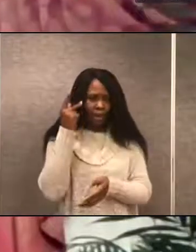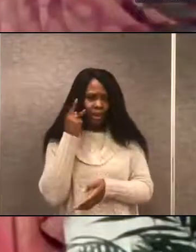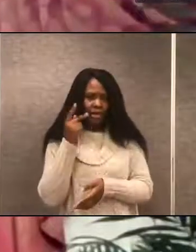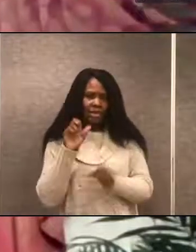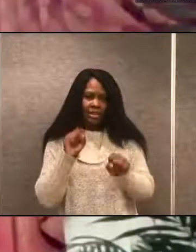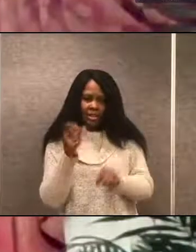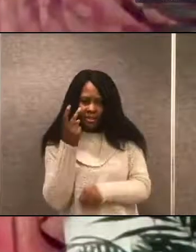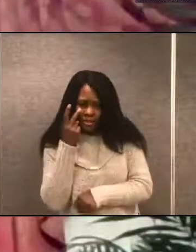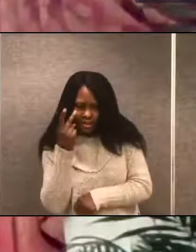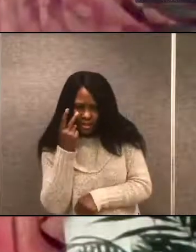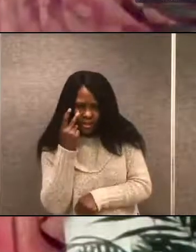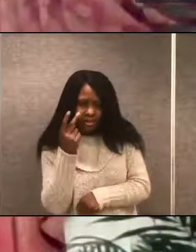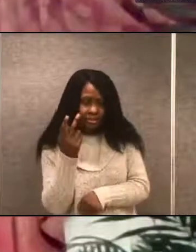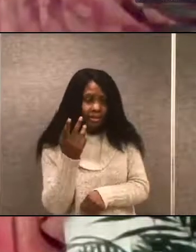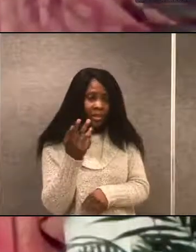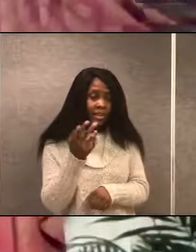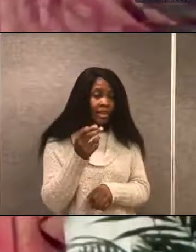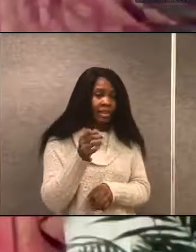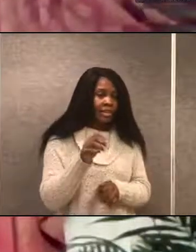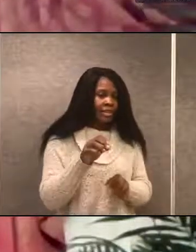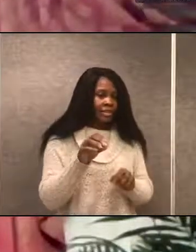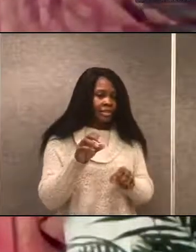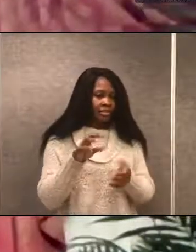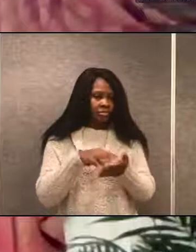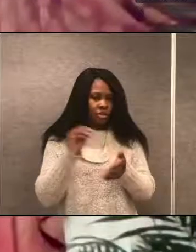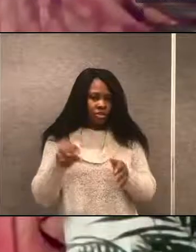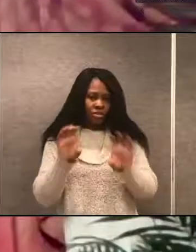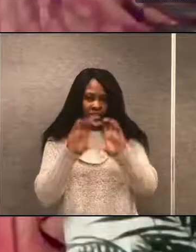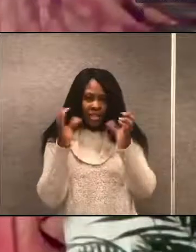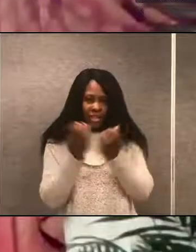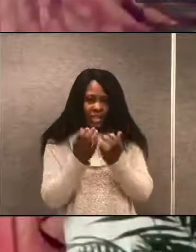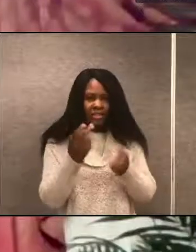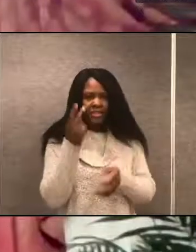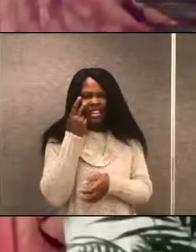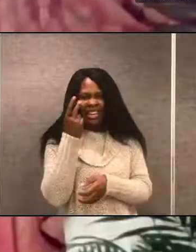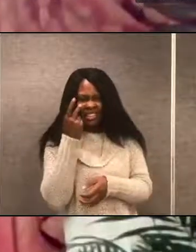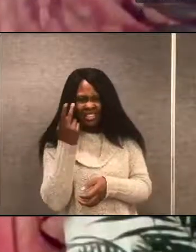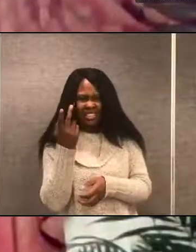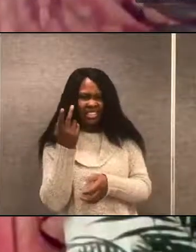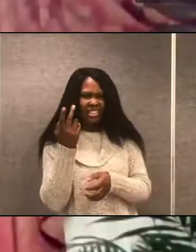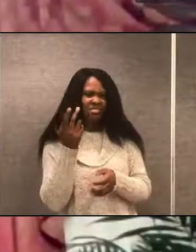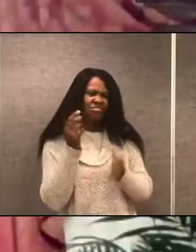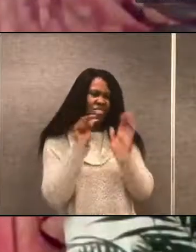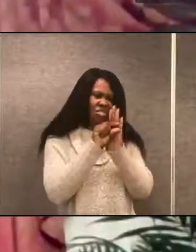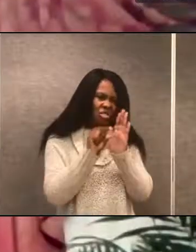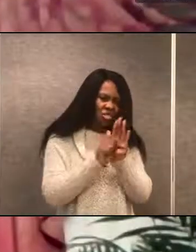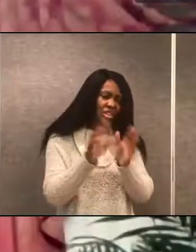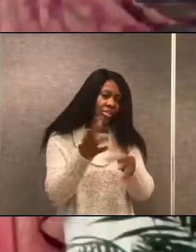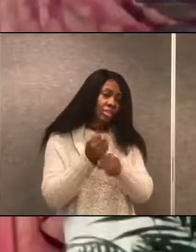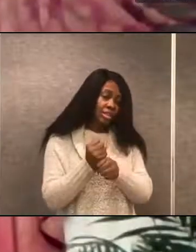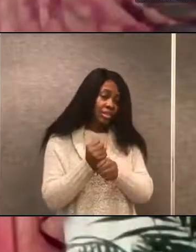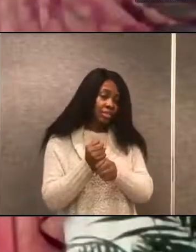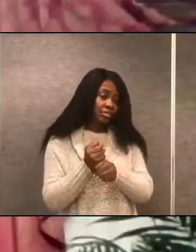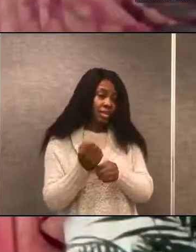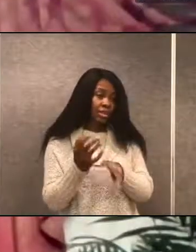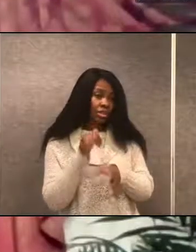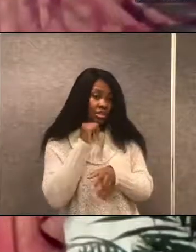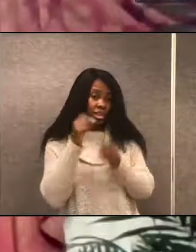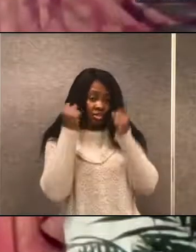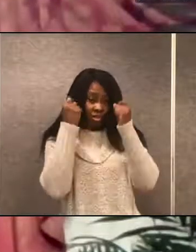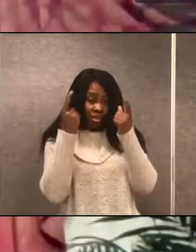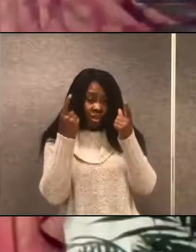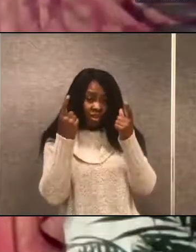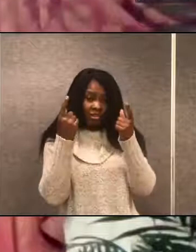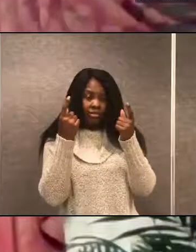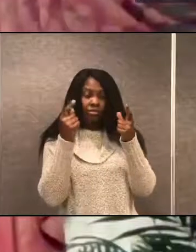any of their child's classes and they can see what their grades are. So it really shouldn't be a surprise when it's report card time, because we don't give out paper